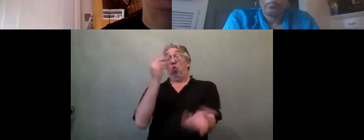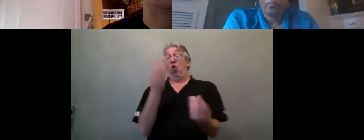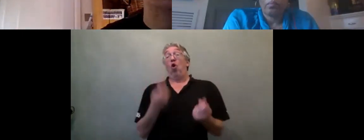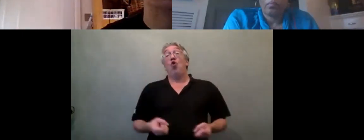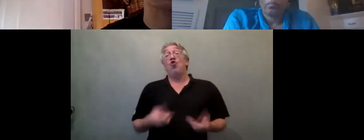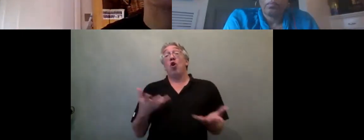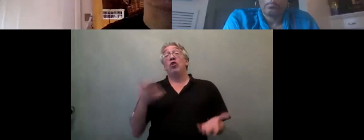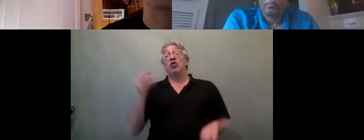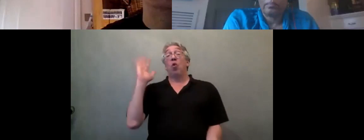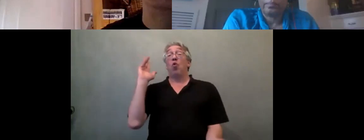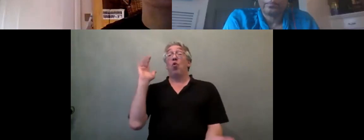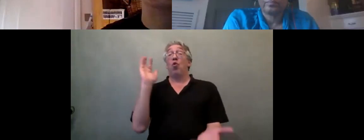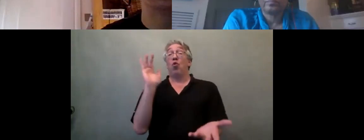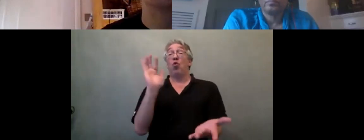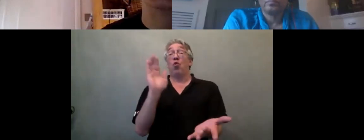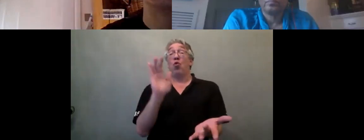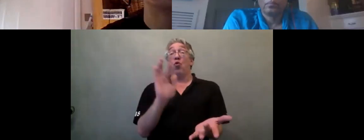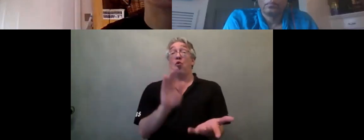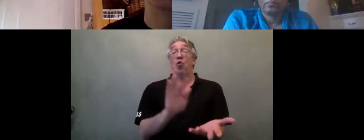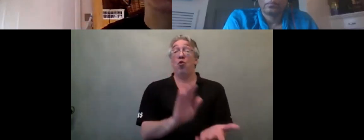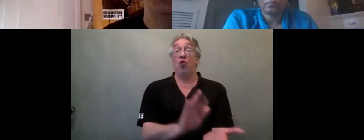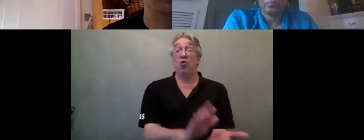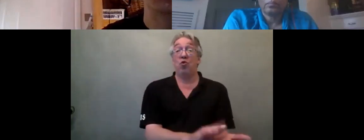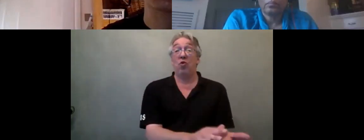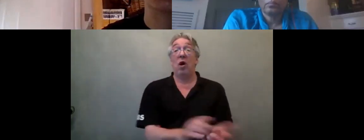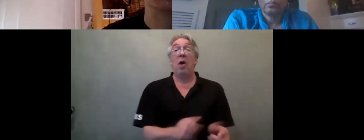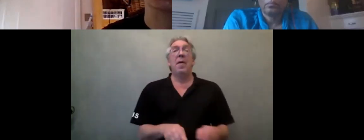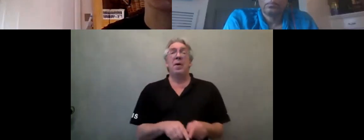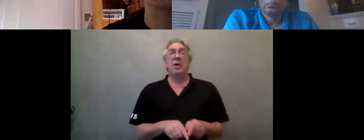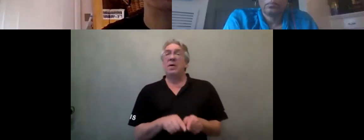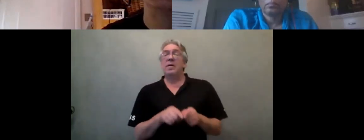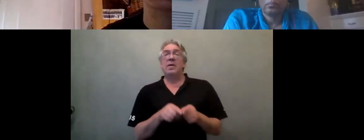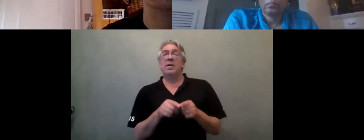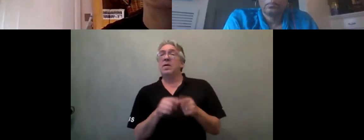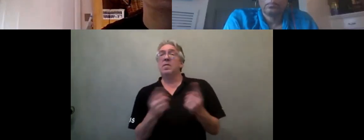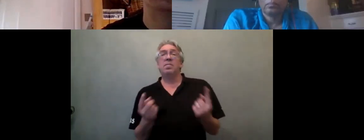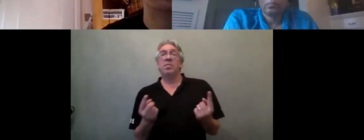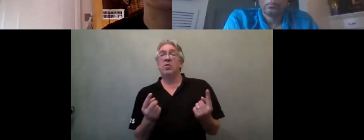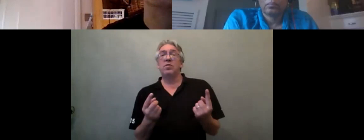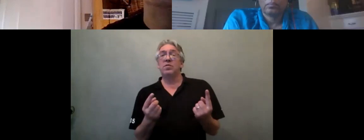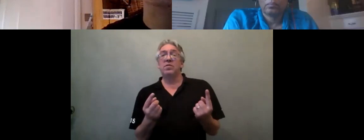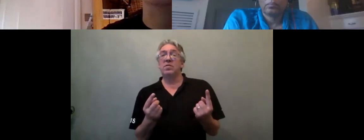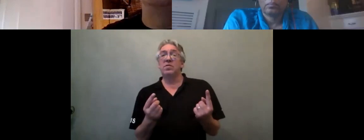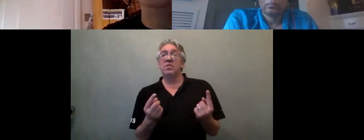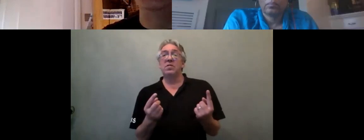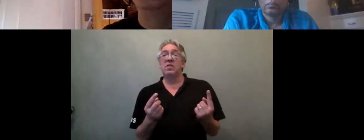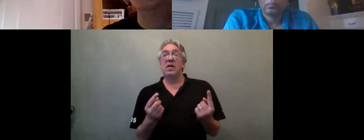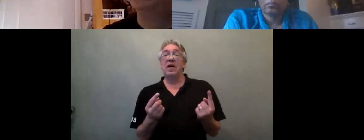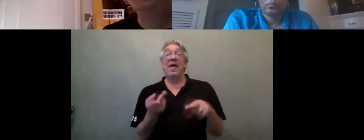all packaged up in the right way? Is it in the same box? And is it at an appropriate price?